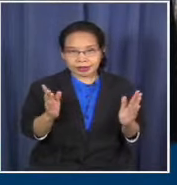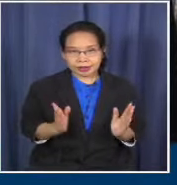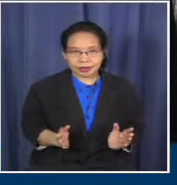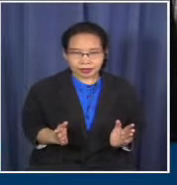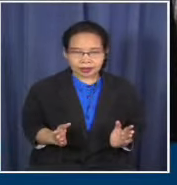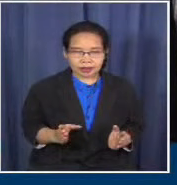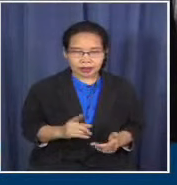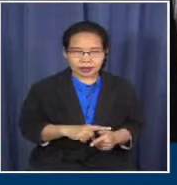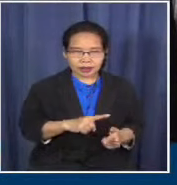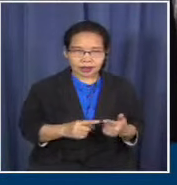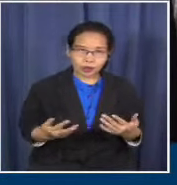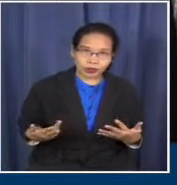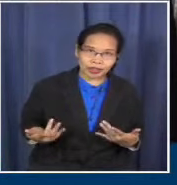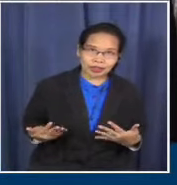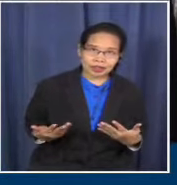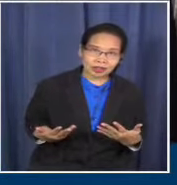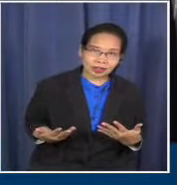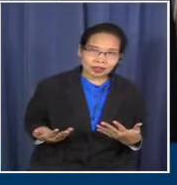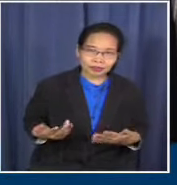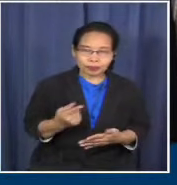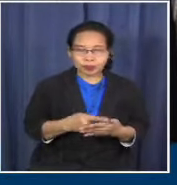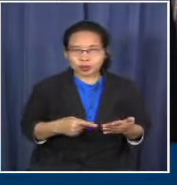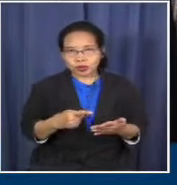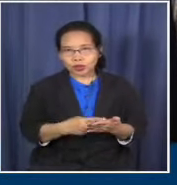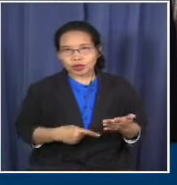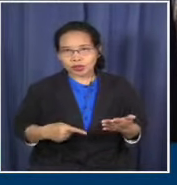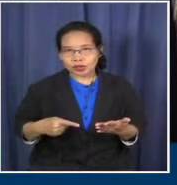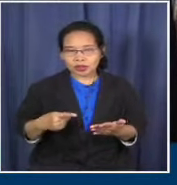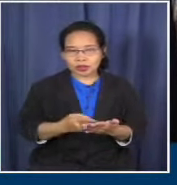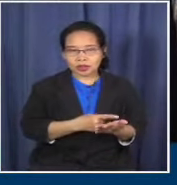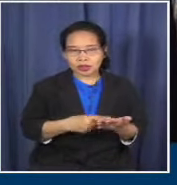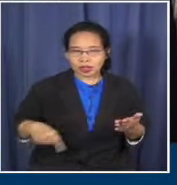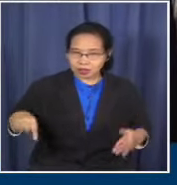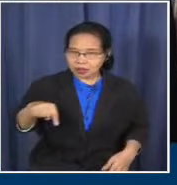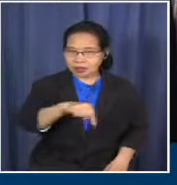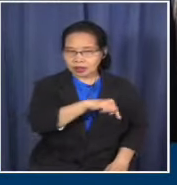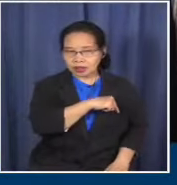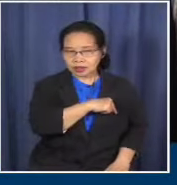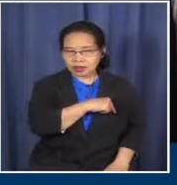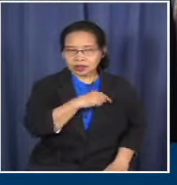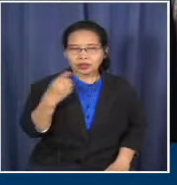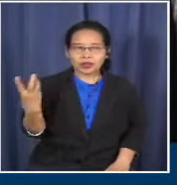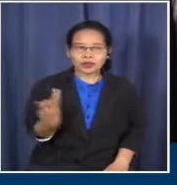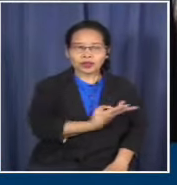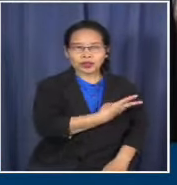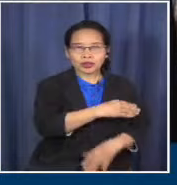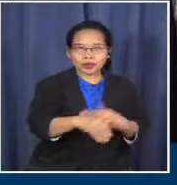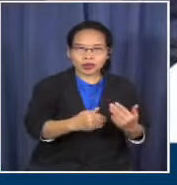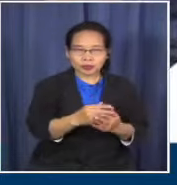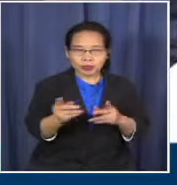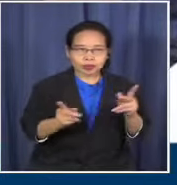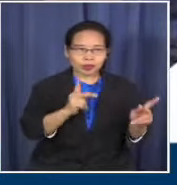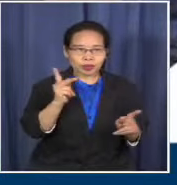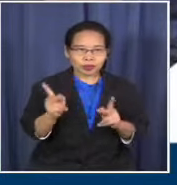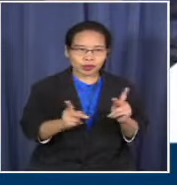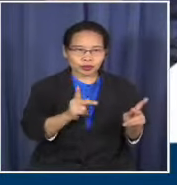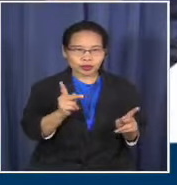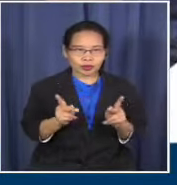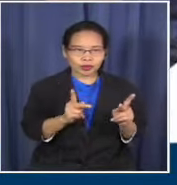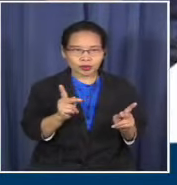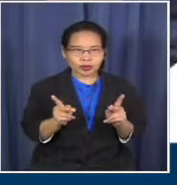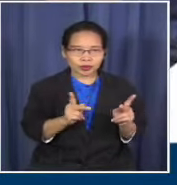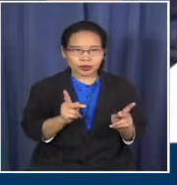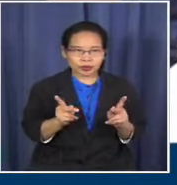We are also greeting our critics, those who are waiting for what they